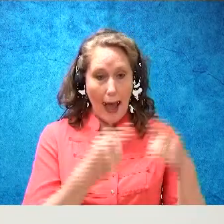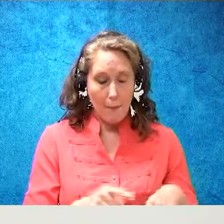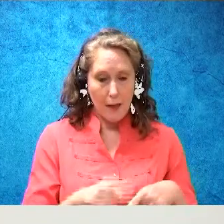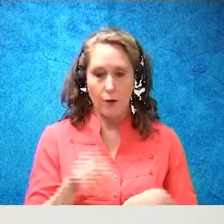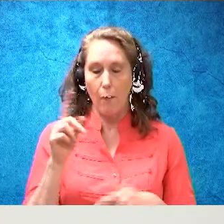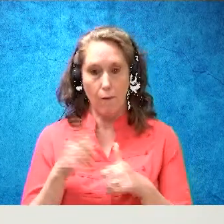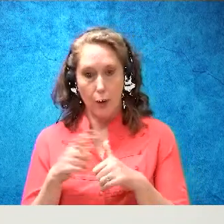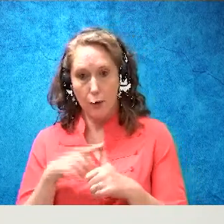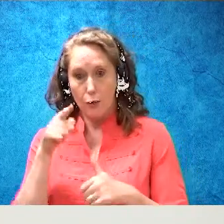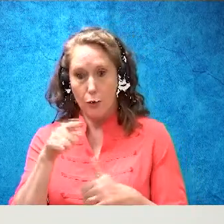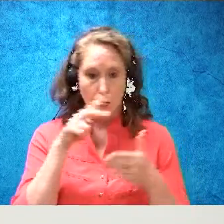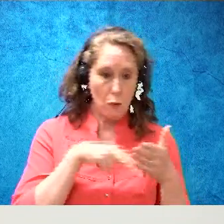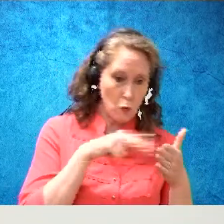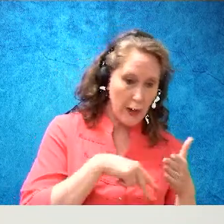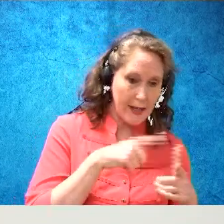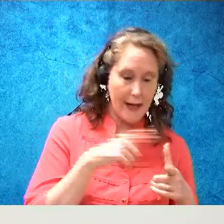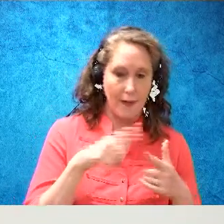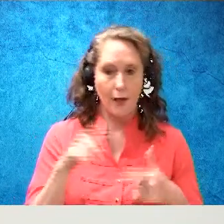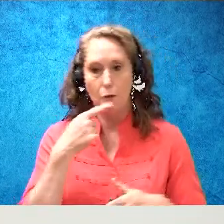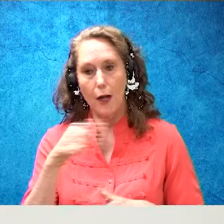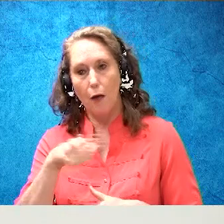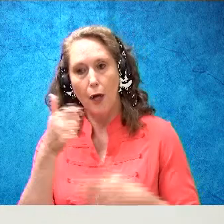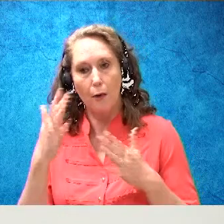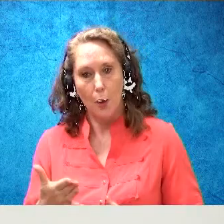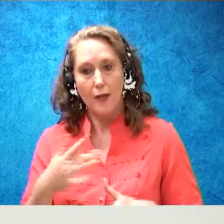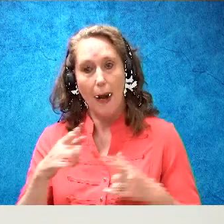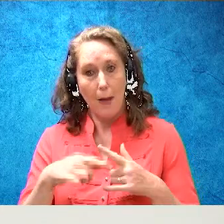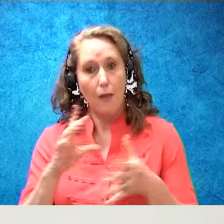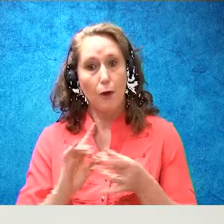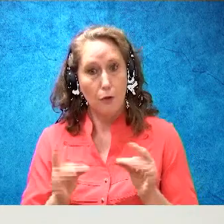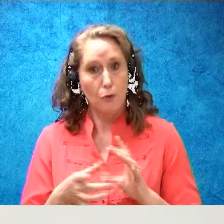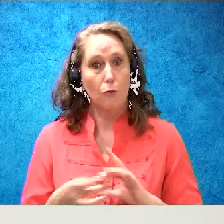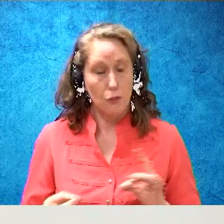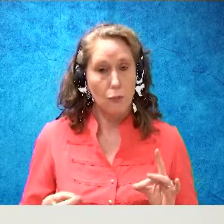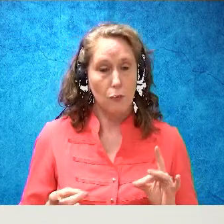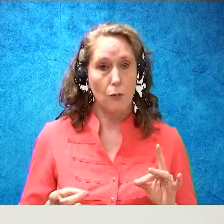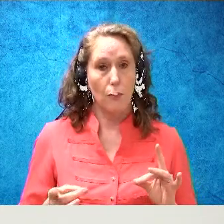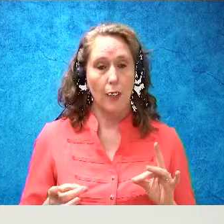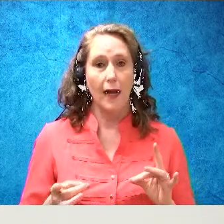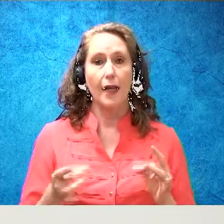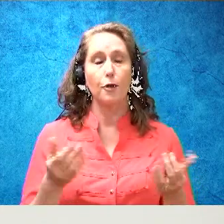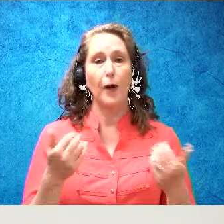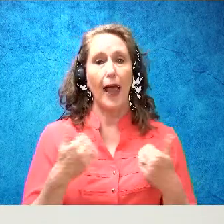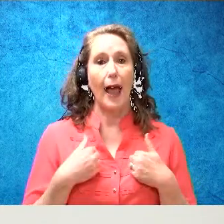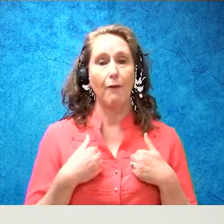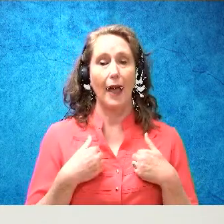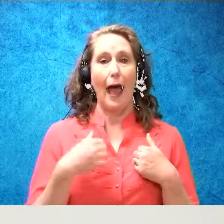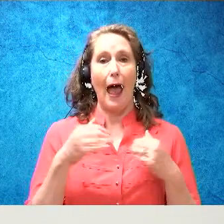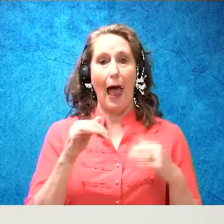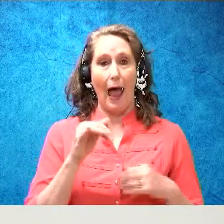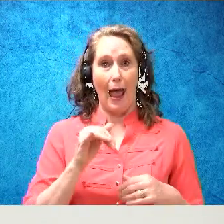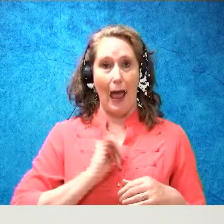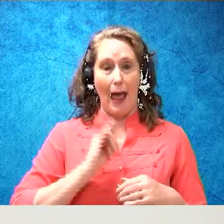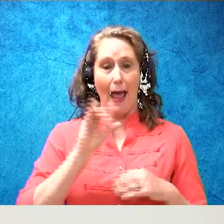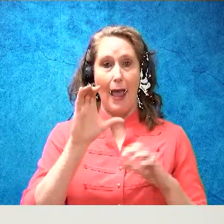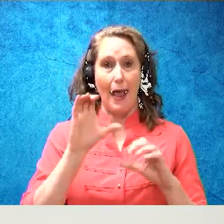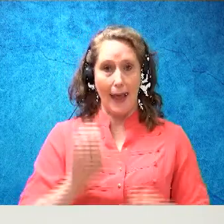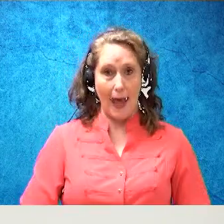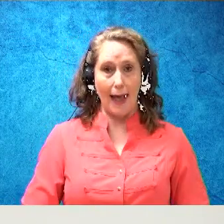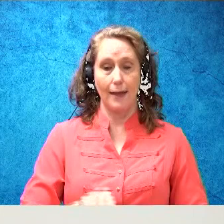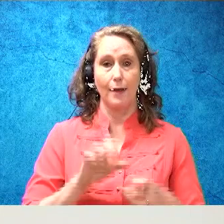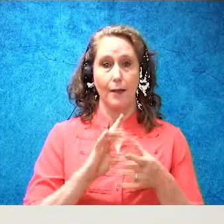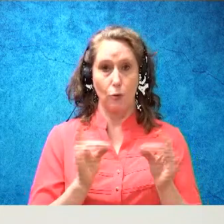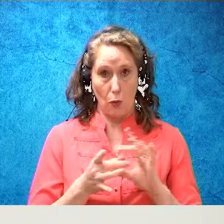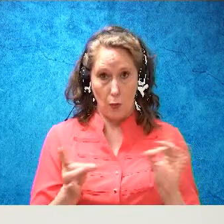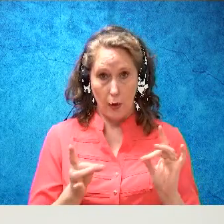read. And that's what we're going to do today, okay? So I want you, we have an I can statement here. I want you to read the I can statement with